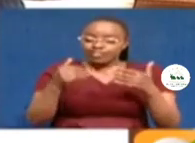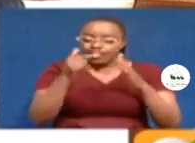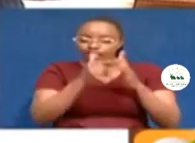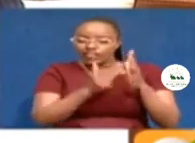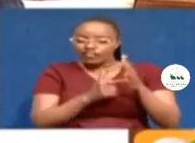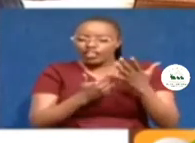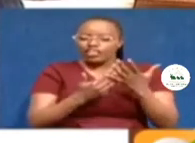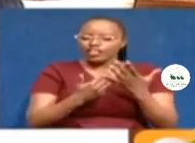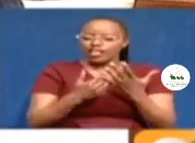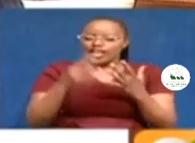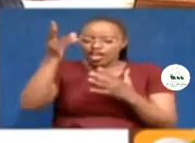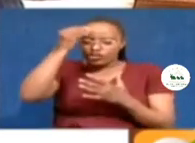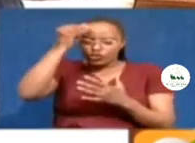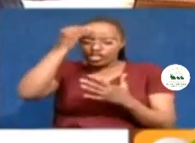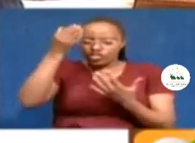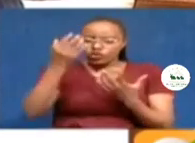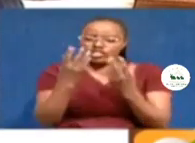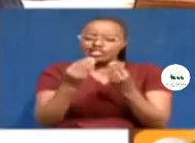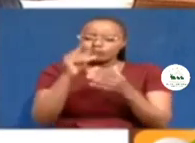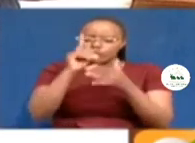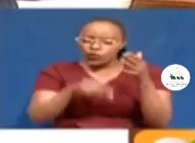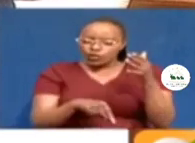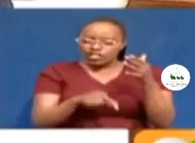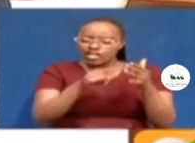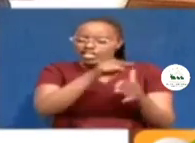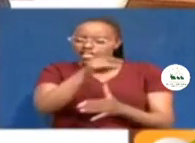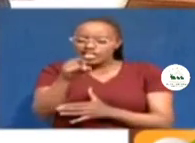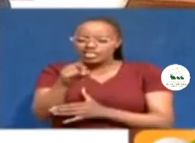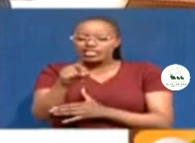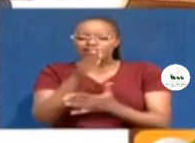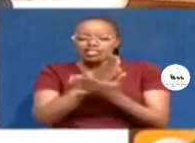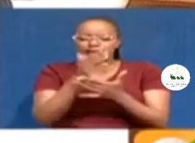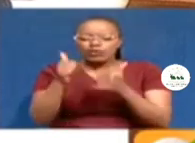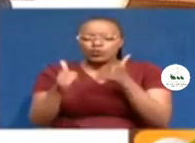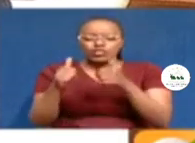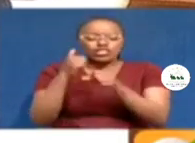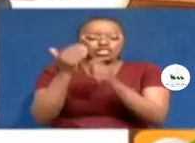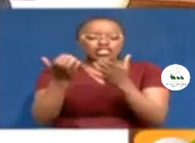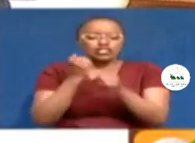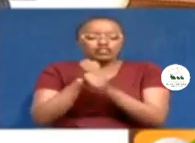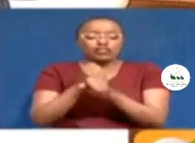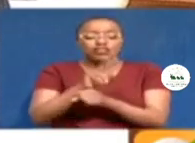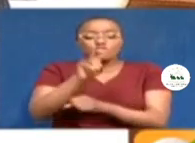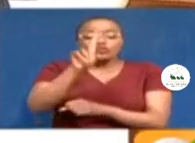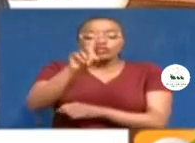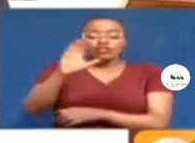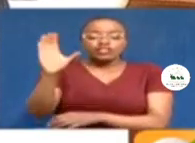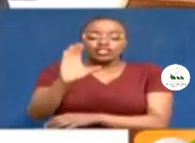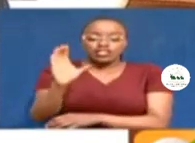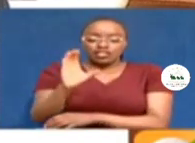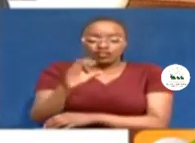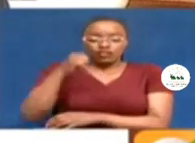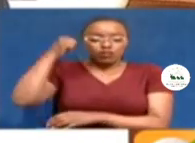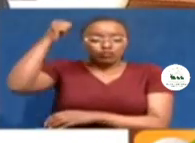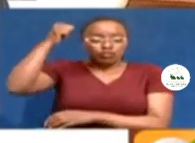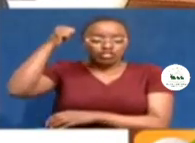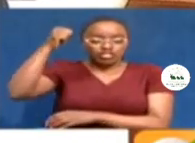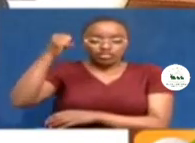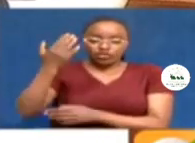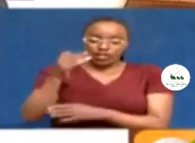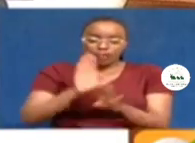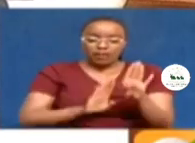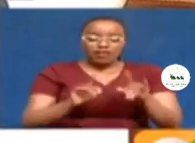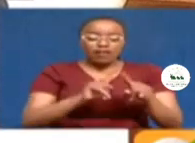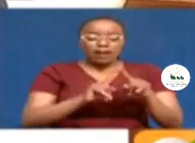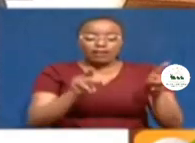about education, it's simply because that is the darn thing in 21st century political discourse.